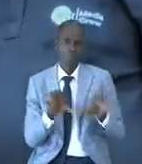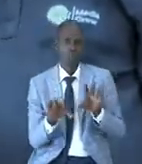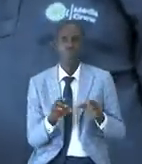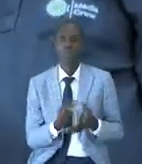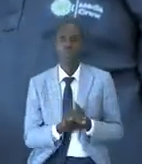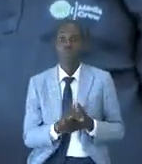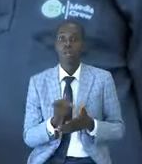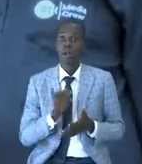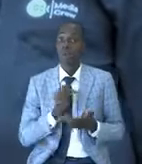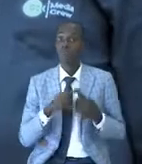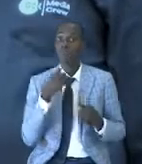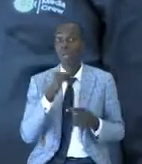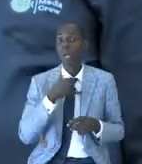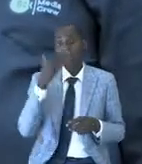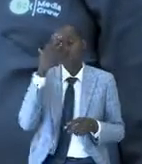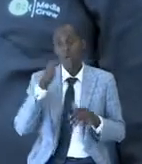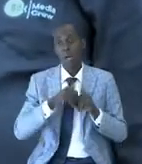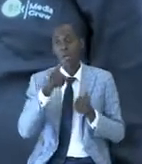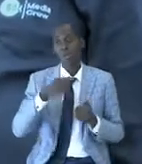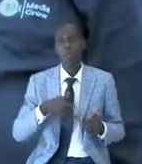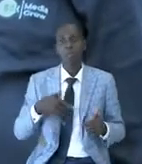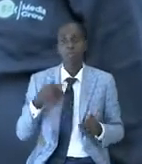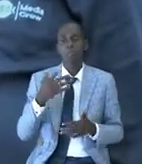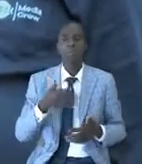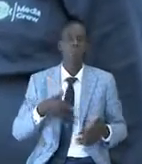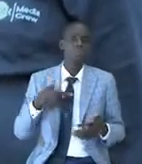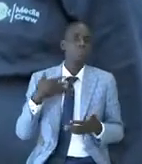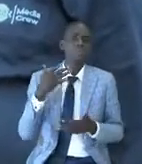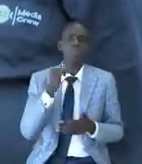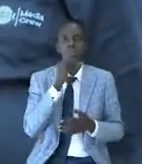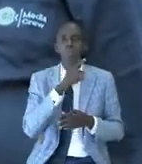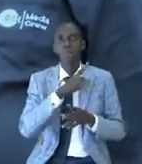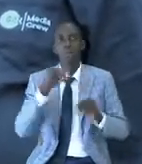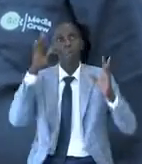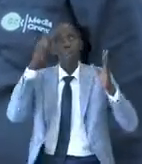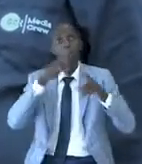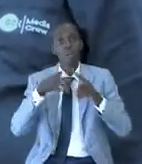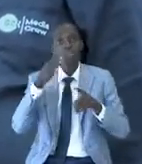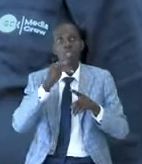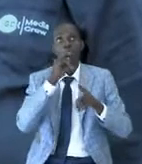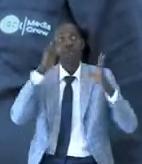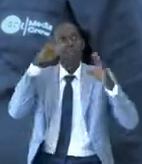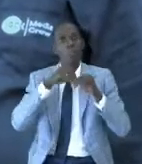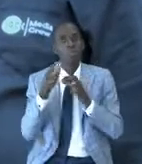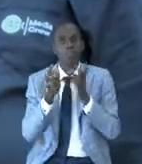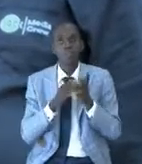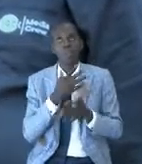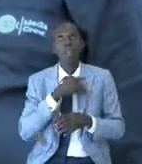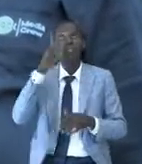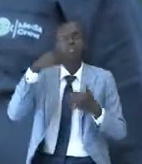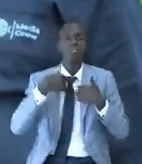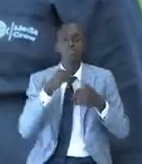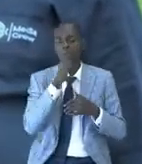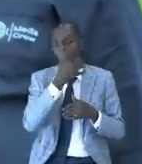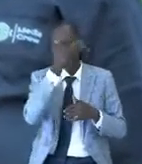how you feel. Sometimes you might think there is no hope, but I want to tell you there is hope in Jesus. And he has not forgotten about you. He's out there waiting